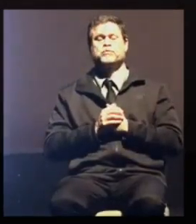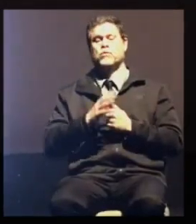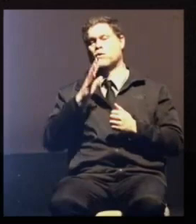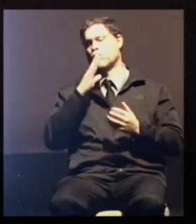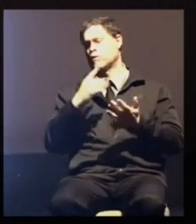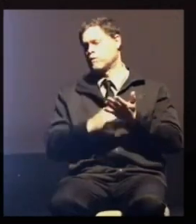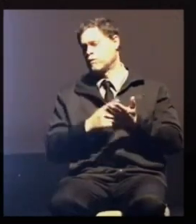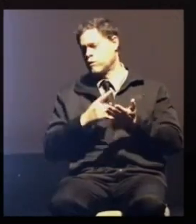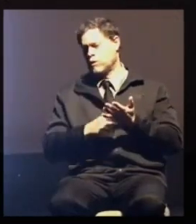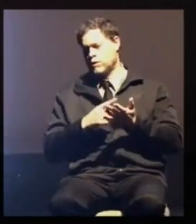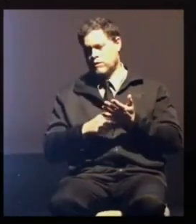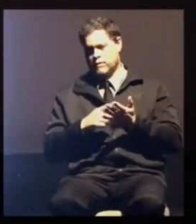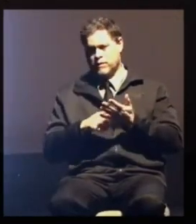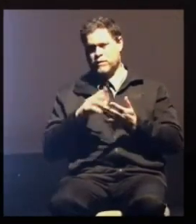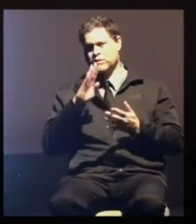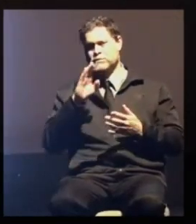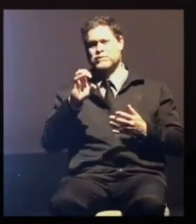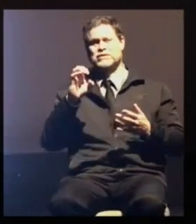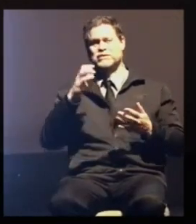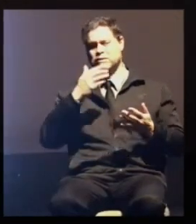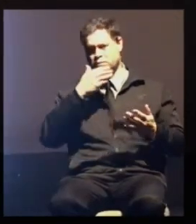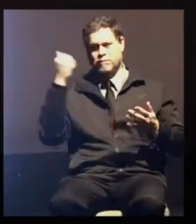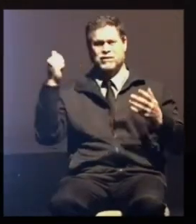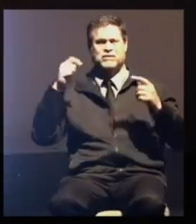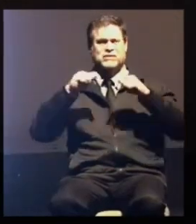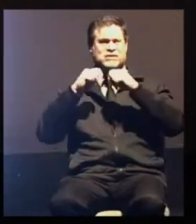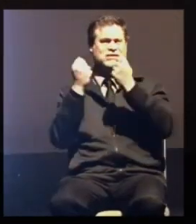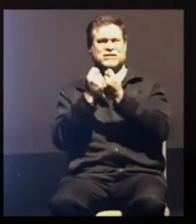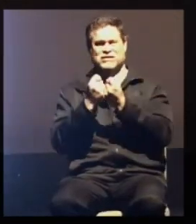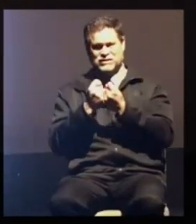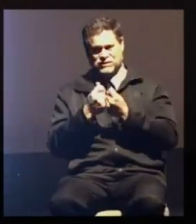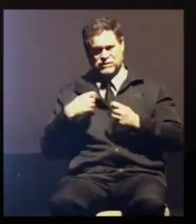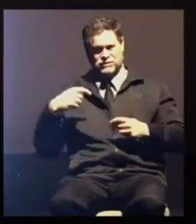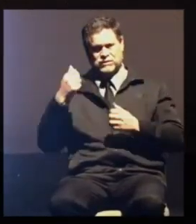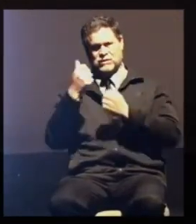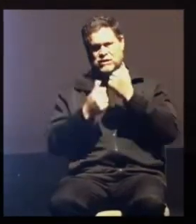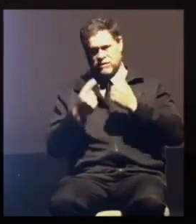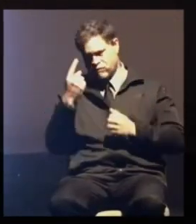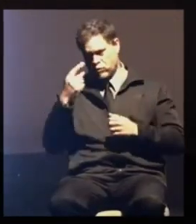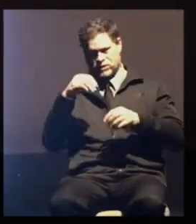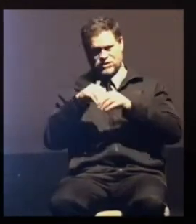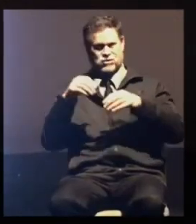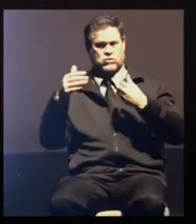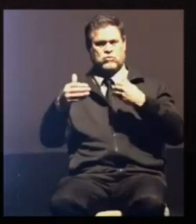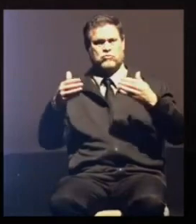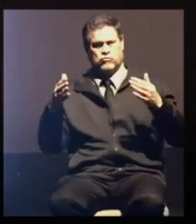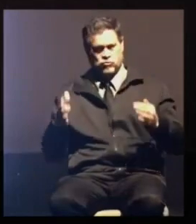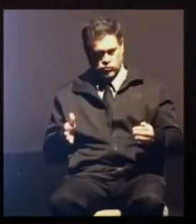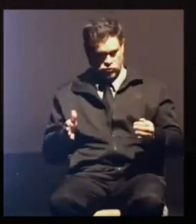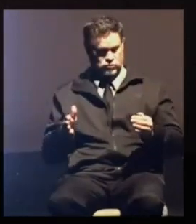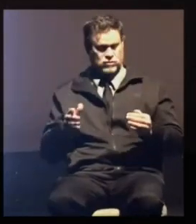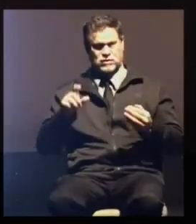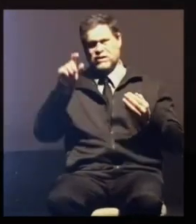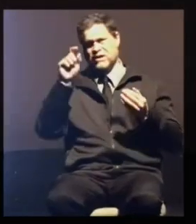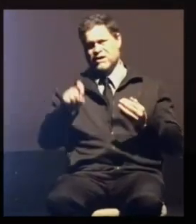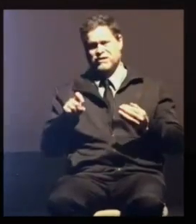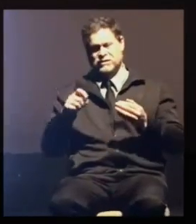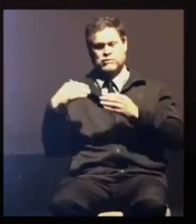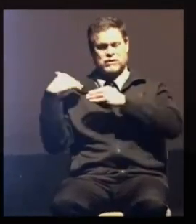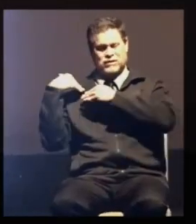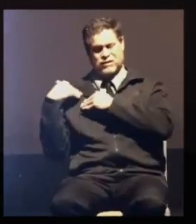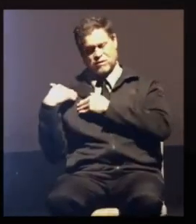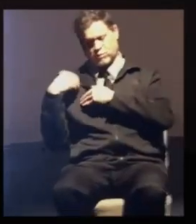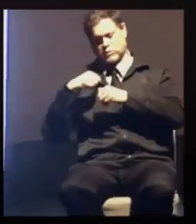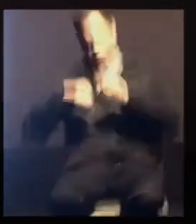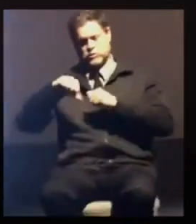Talked about to be the best team we can be, everyone in the room has to be accountable to each